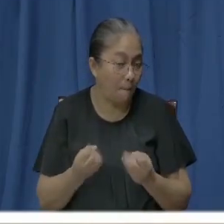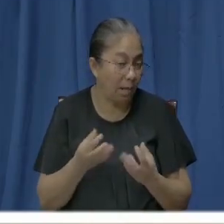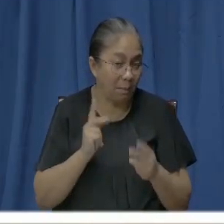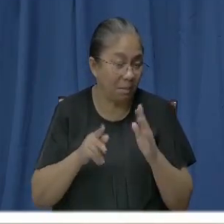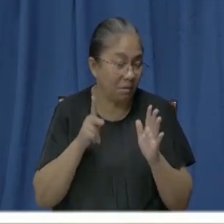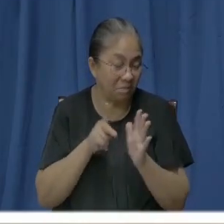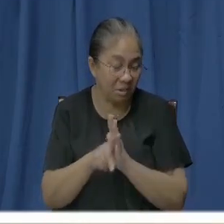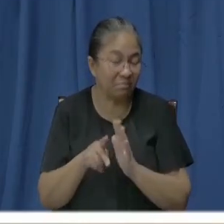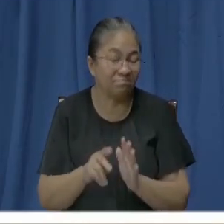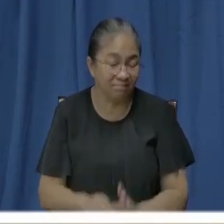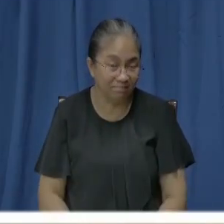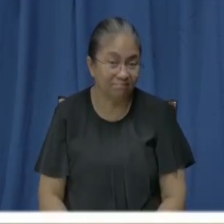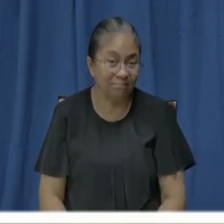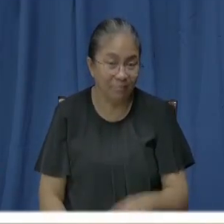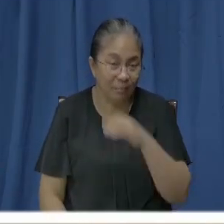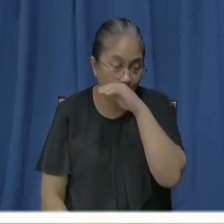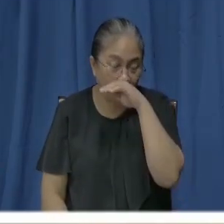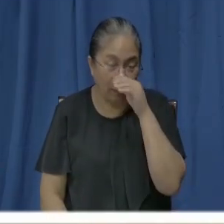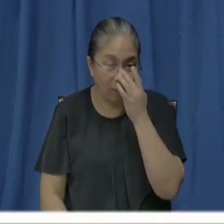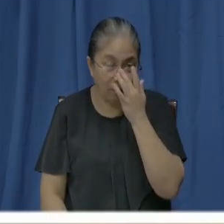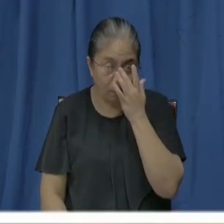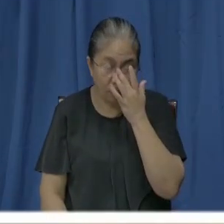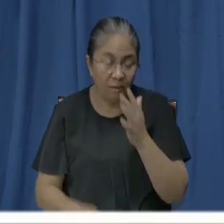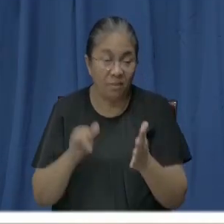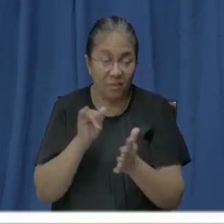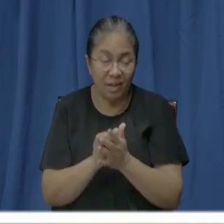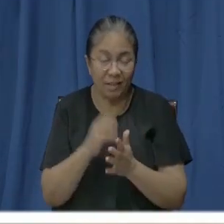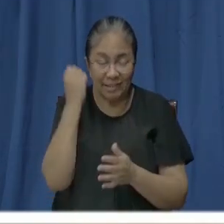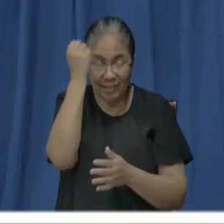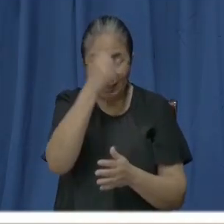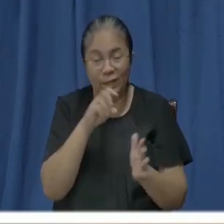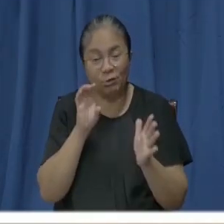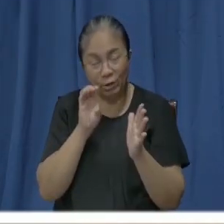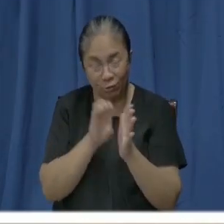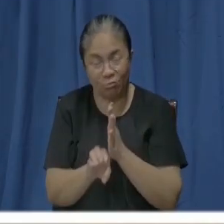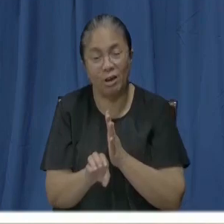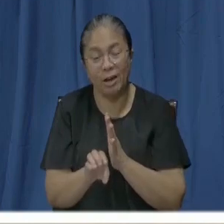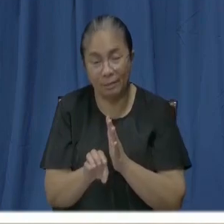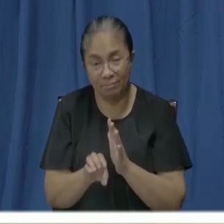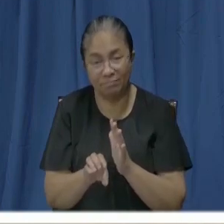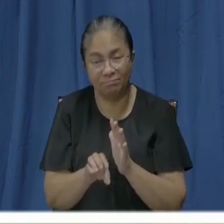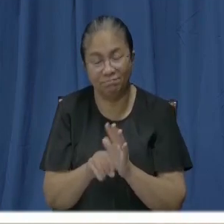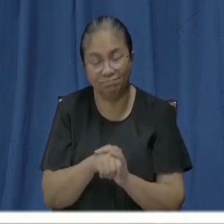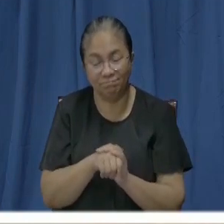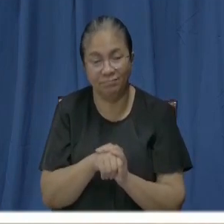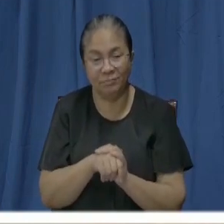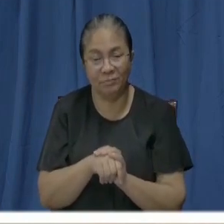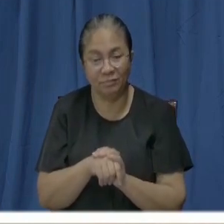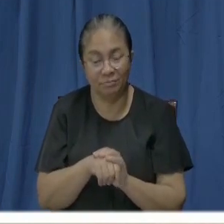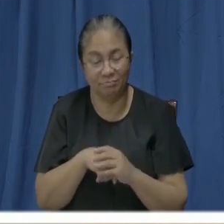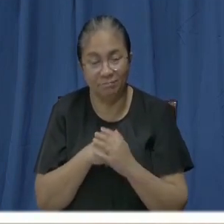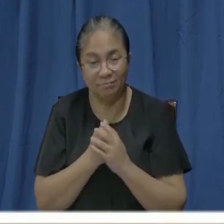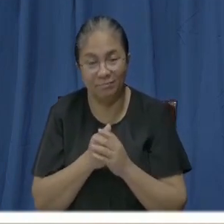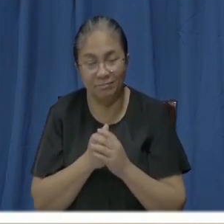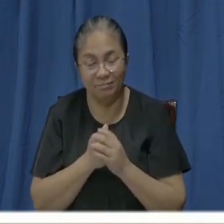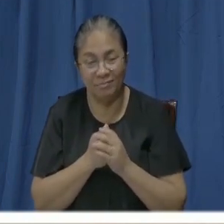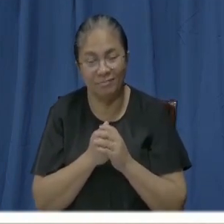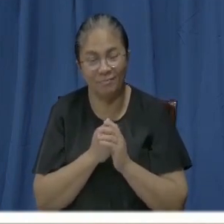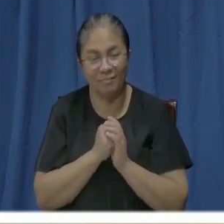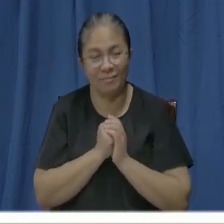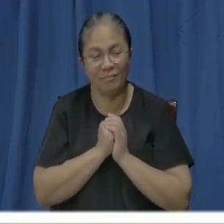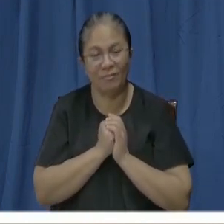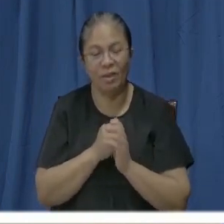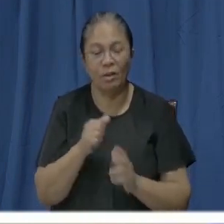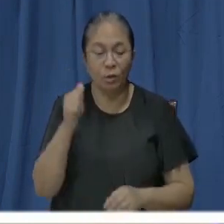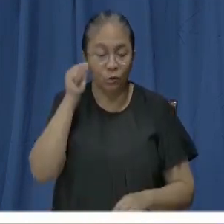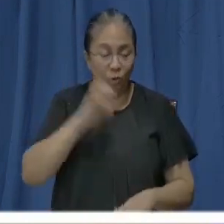But this is a capital crime. So then they come and they say, so she's standing